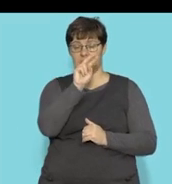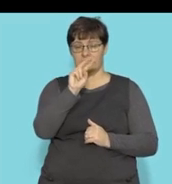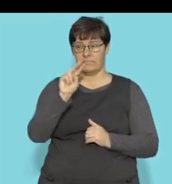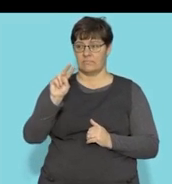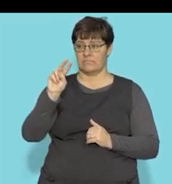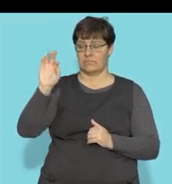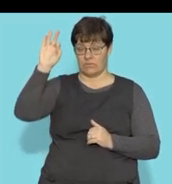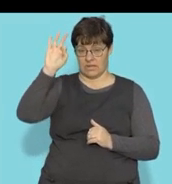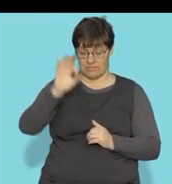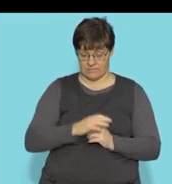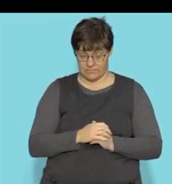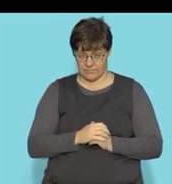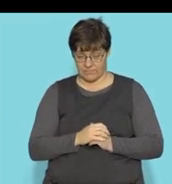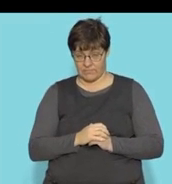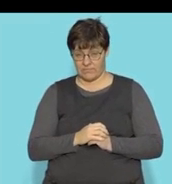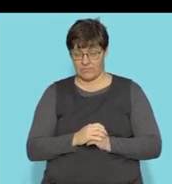So